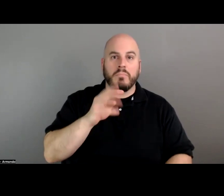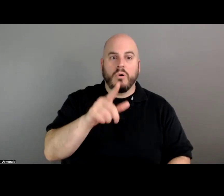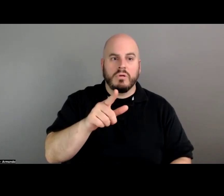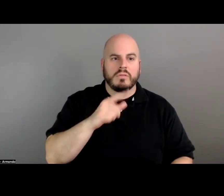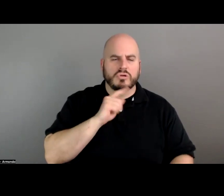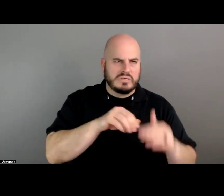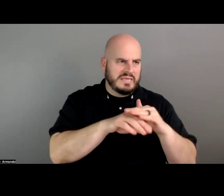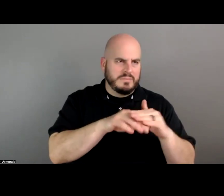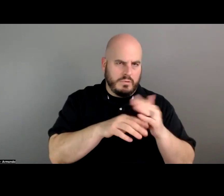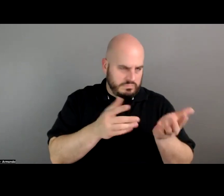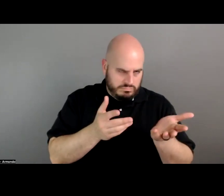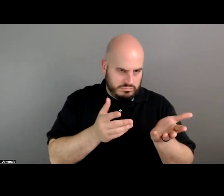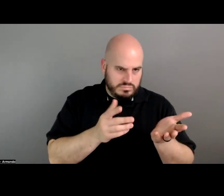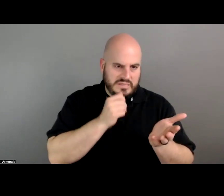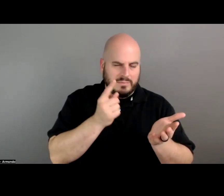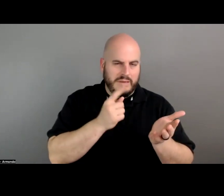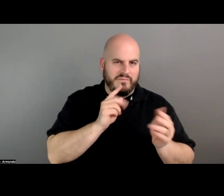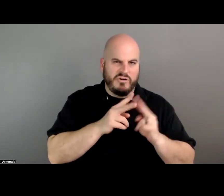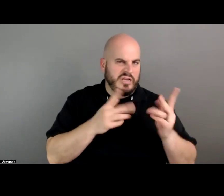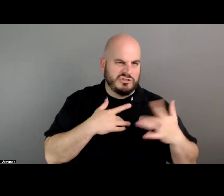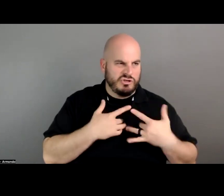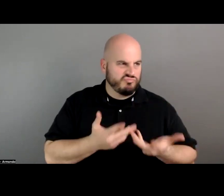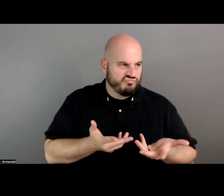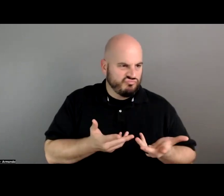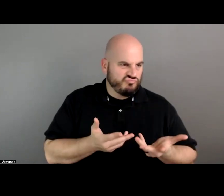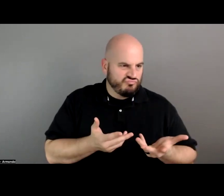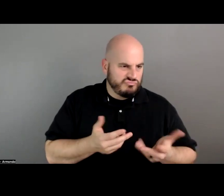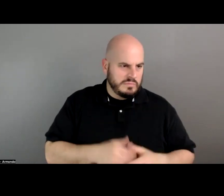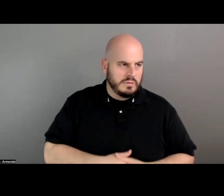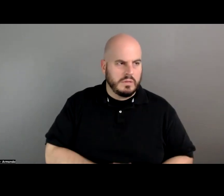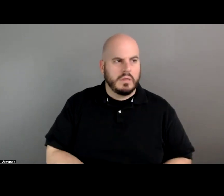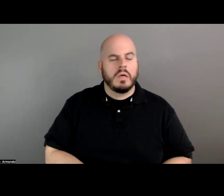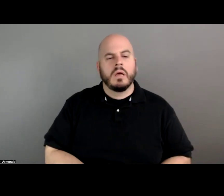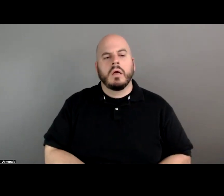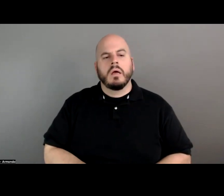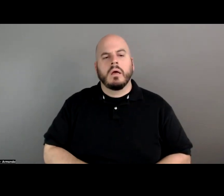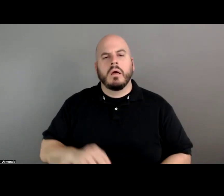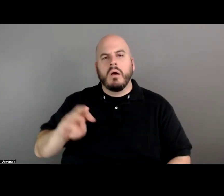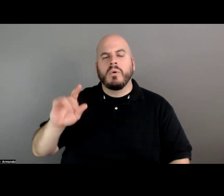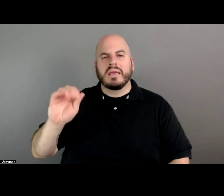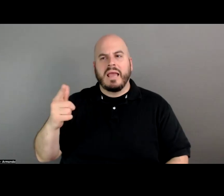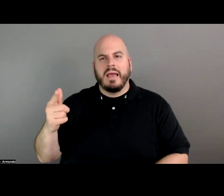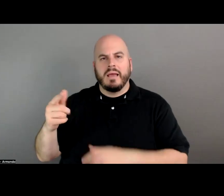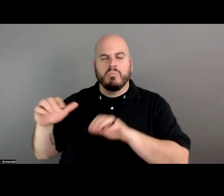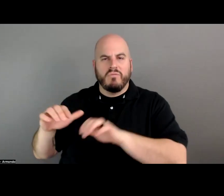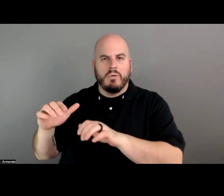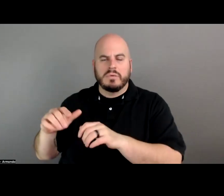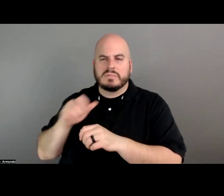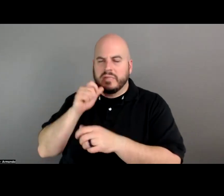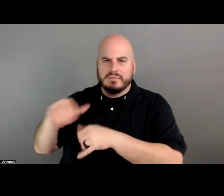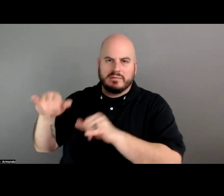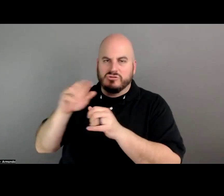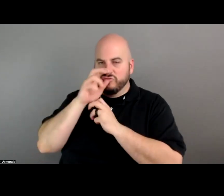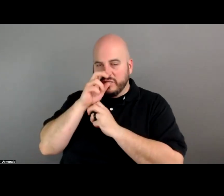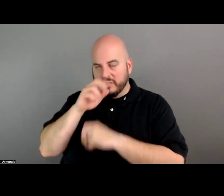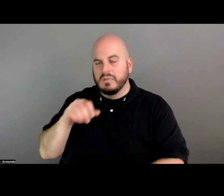accessible. So those aren't something I'm super concerned about, though. WCAG conformance is inconsistent. Strict WCAG 2.1